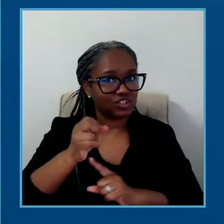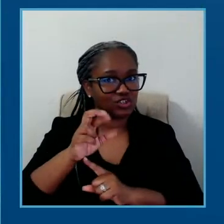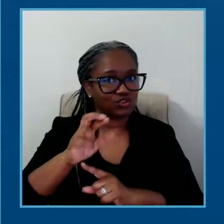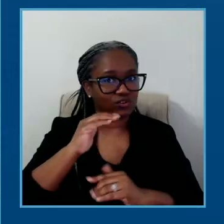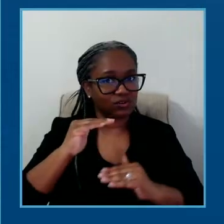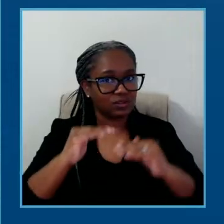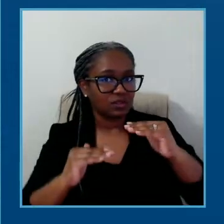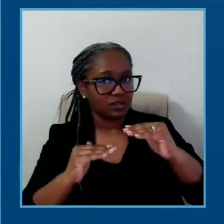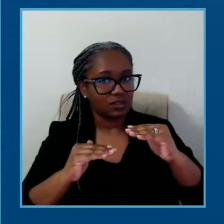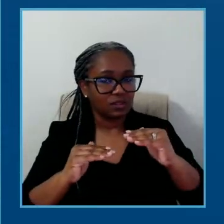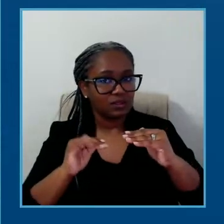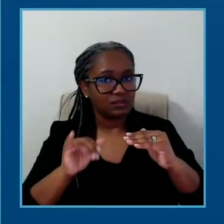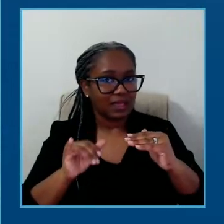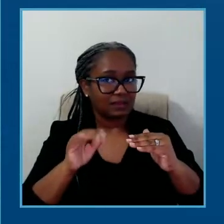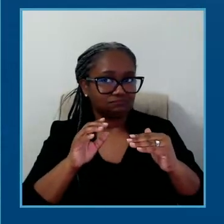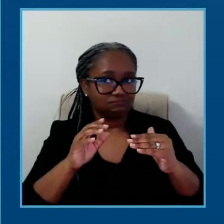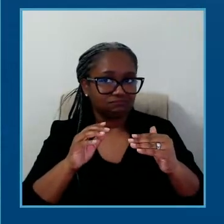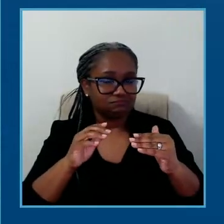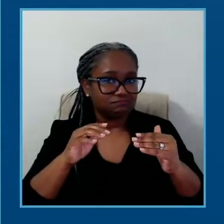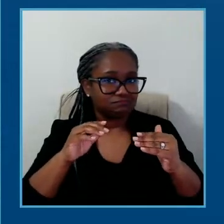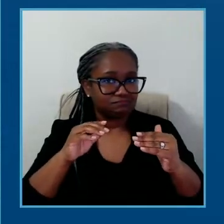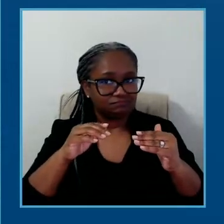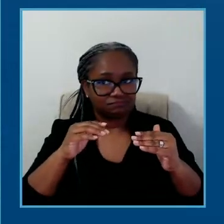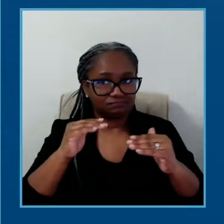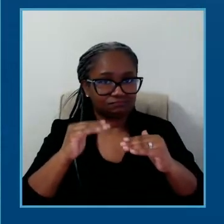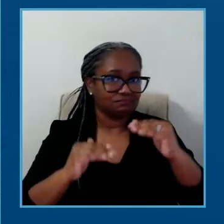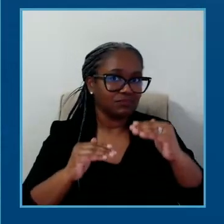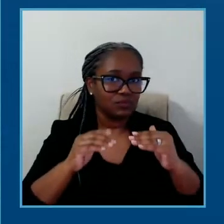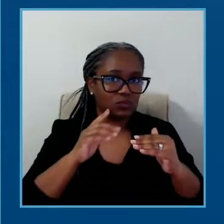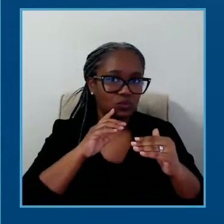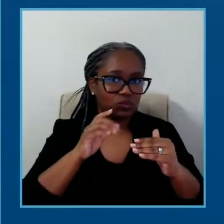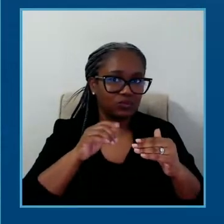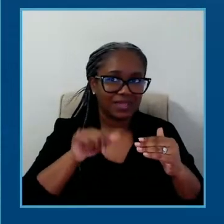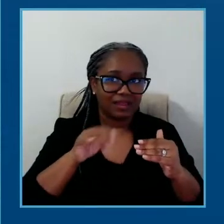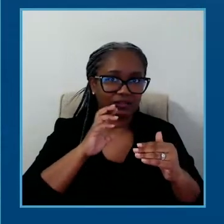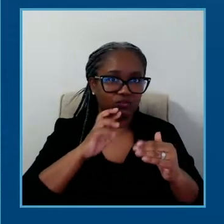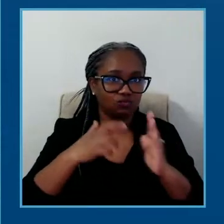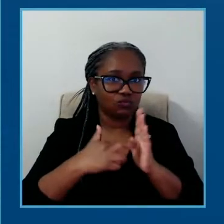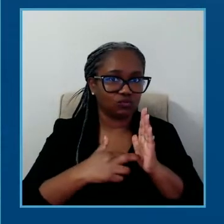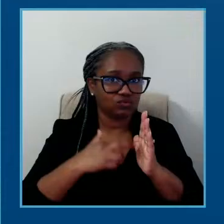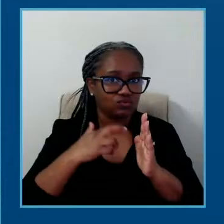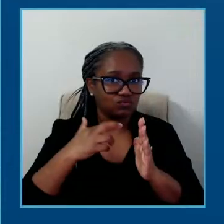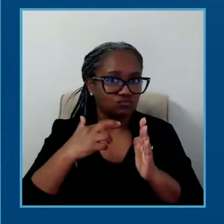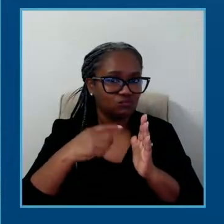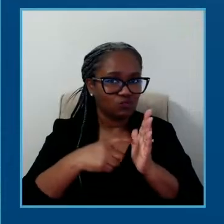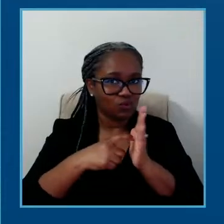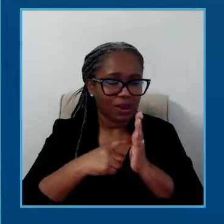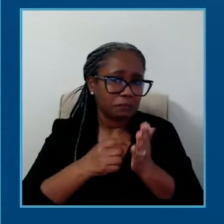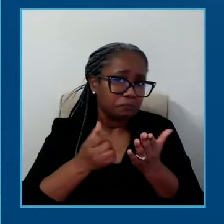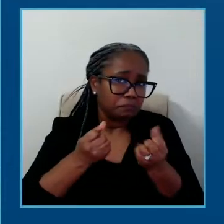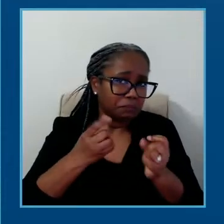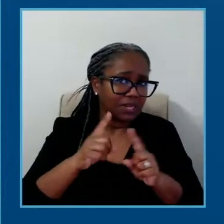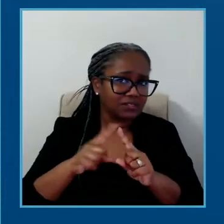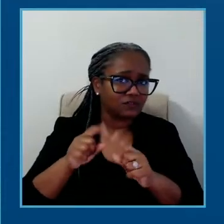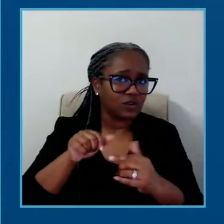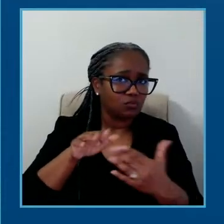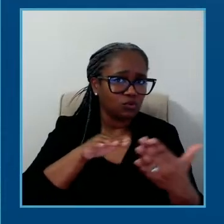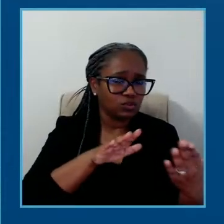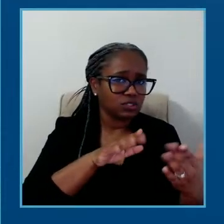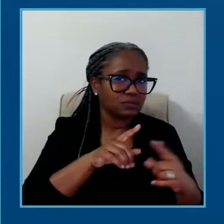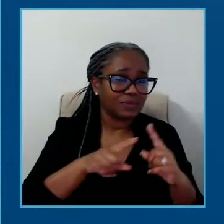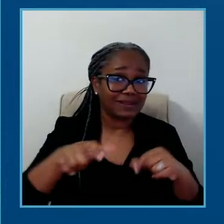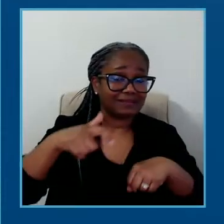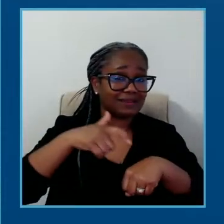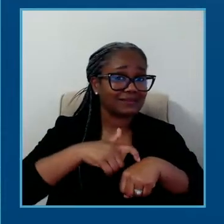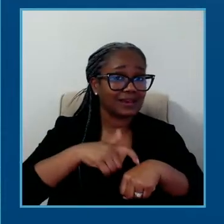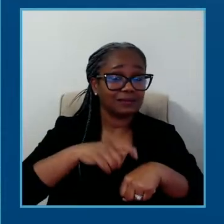unique, or gender parity, which is the unique thing our rules required? I think there's a lot of ways you could do that. And at the time, the